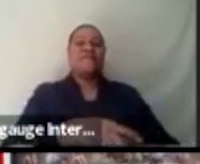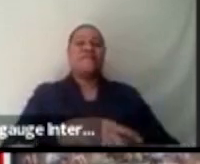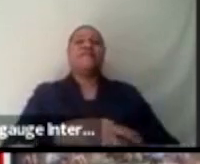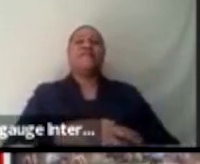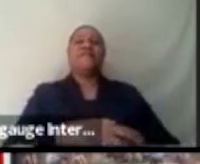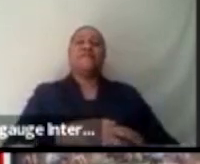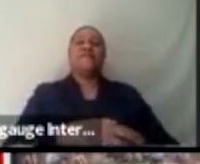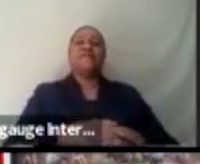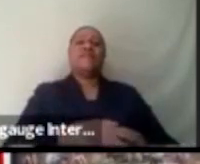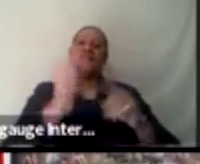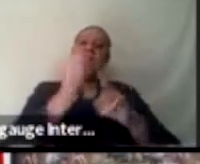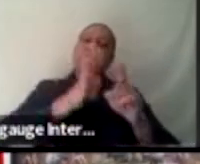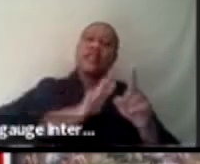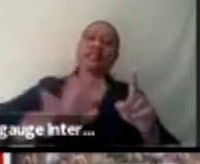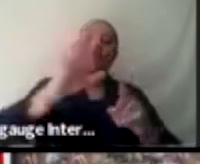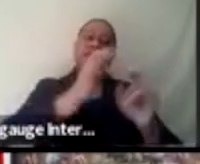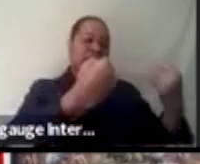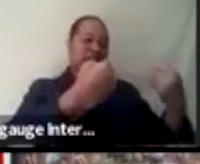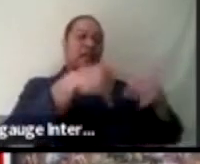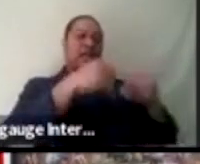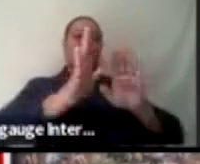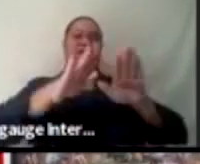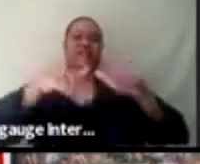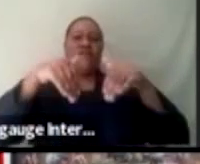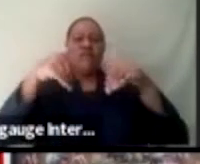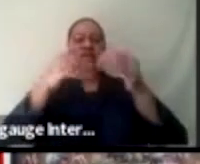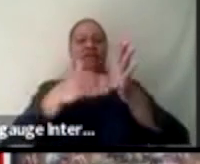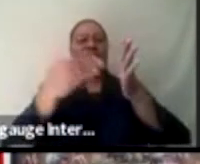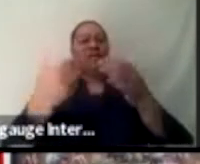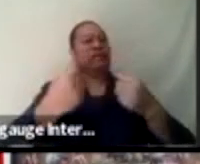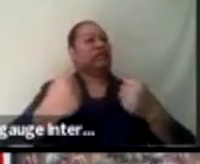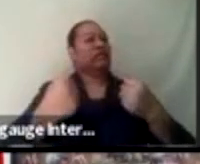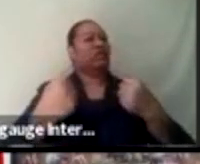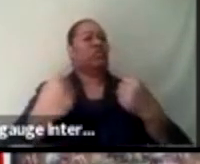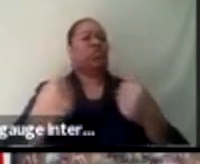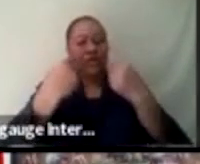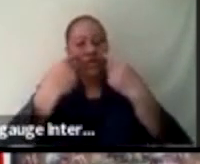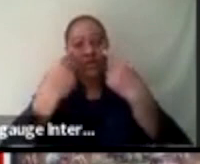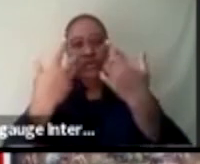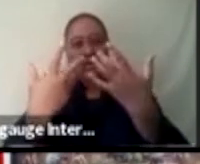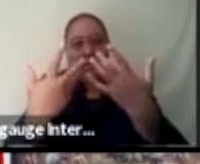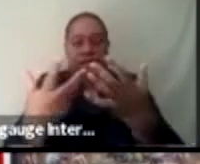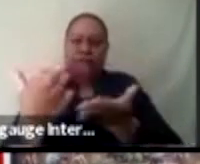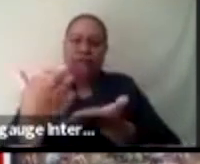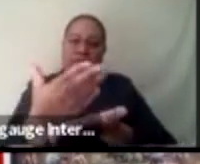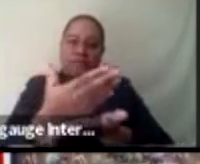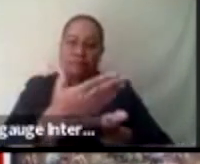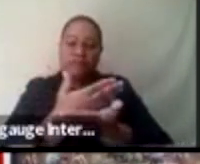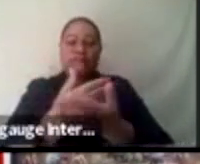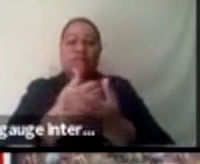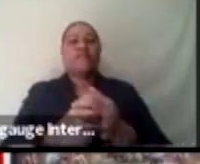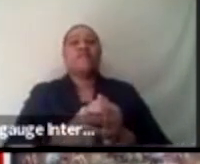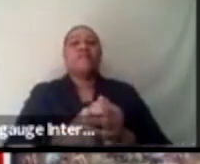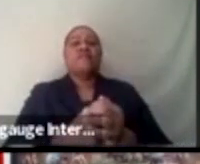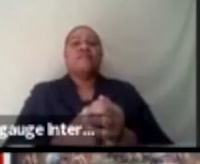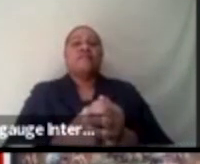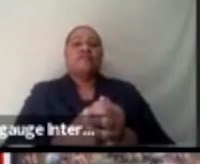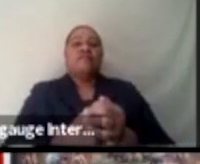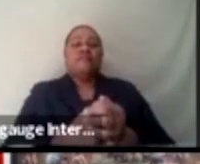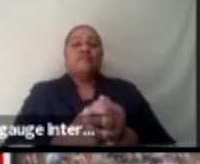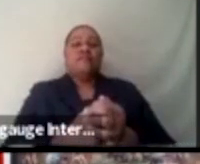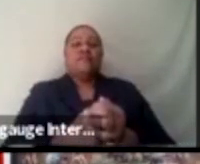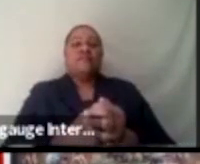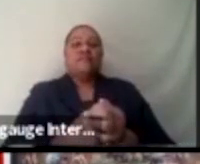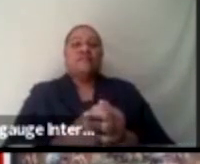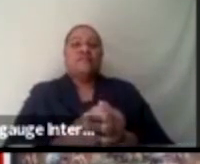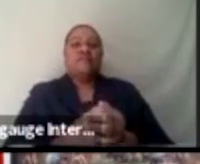Our Pacific Islands Forum is the strongest demonstration of our collective aspirations and priorities, which